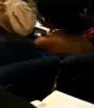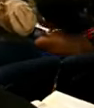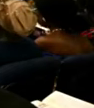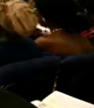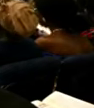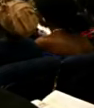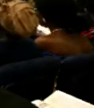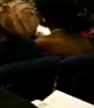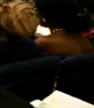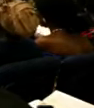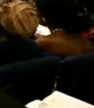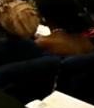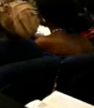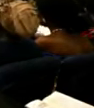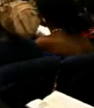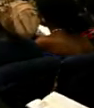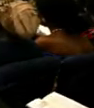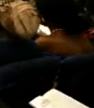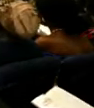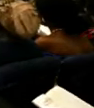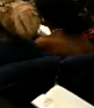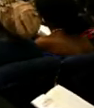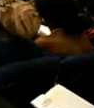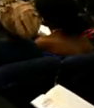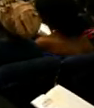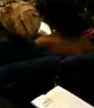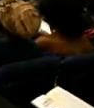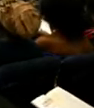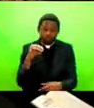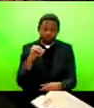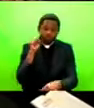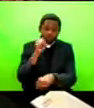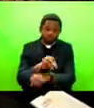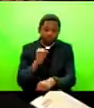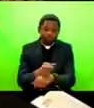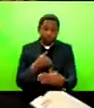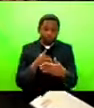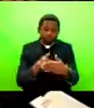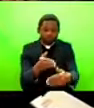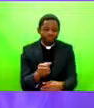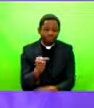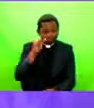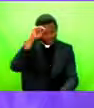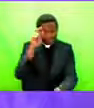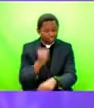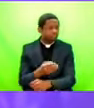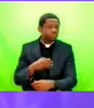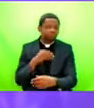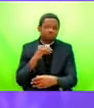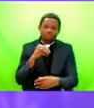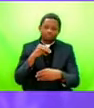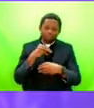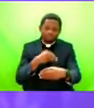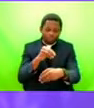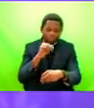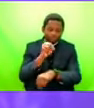Sons of God, it should come with action. Sons of God, victory.